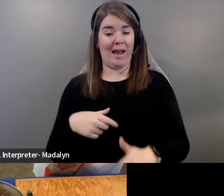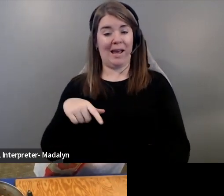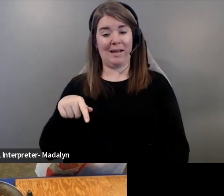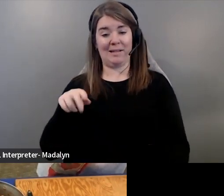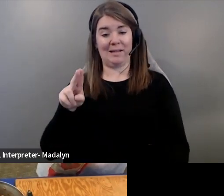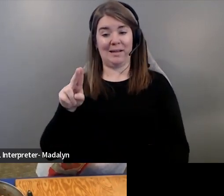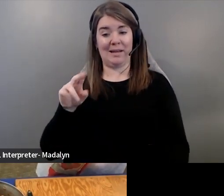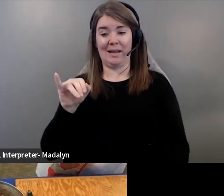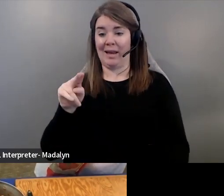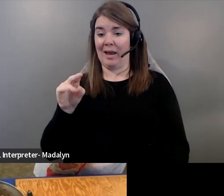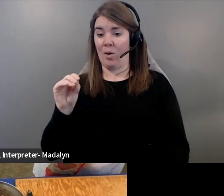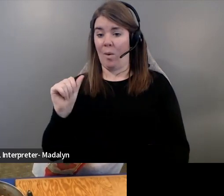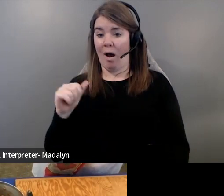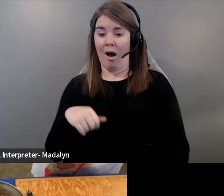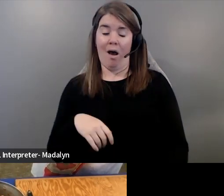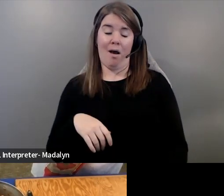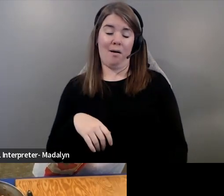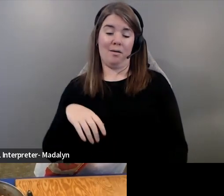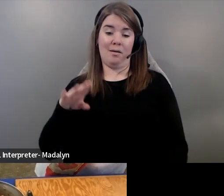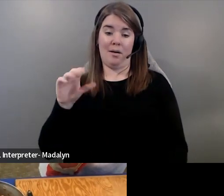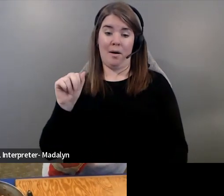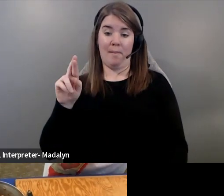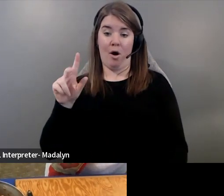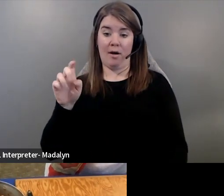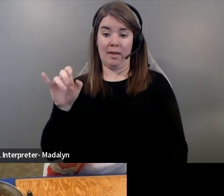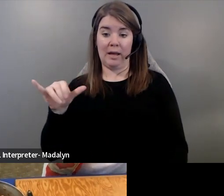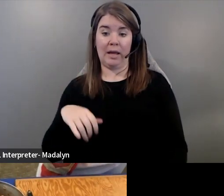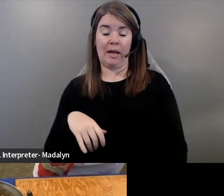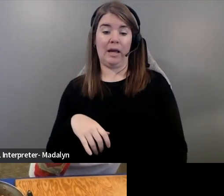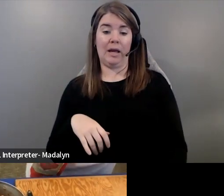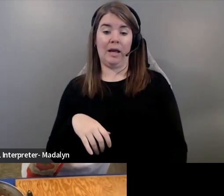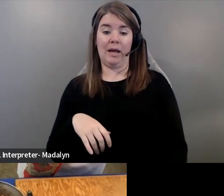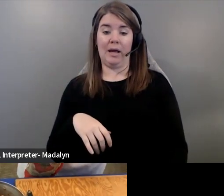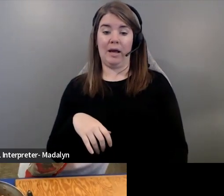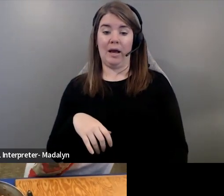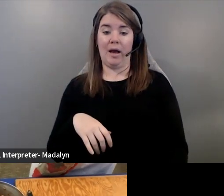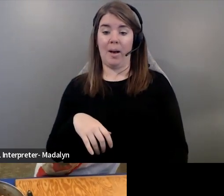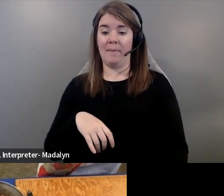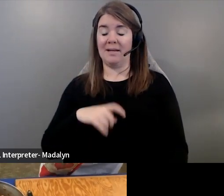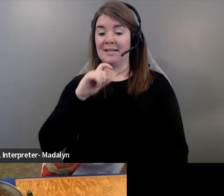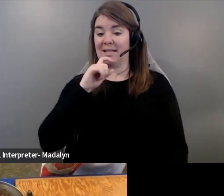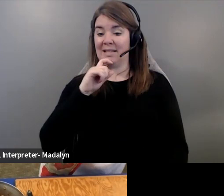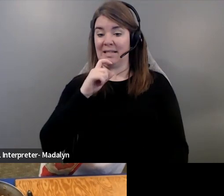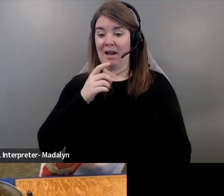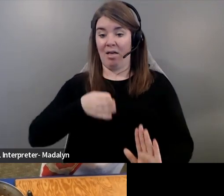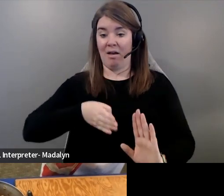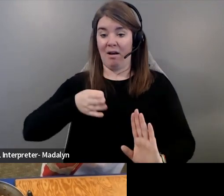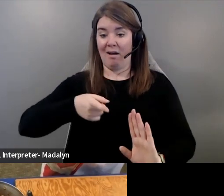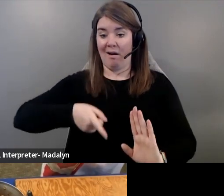it does barley, your best steel cut oats for breakfast. I mean, I love the